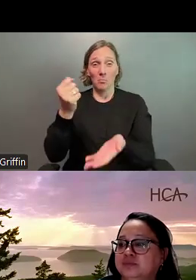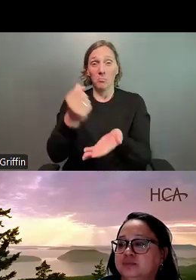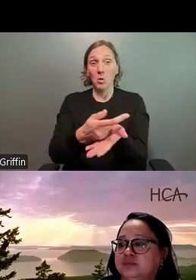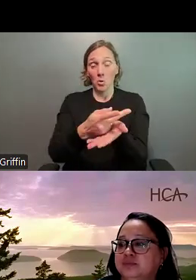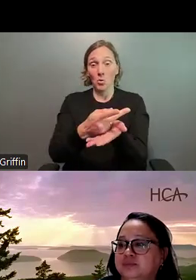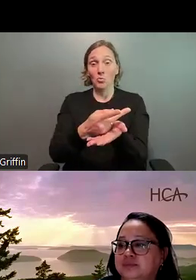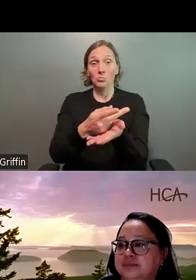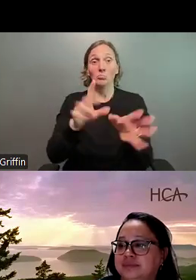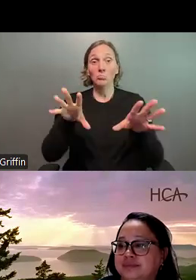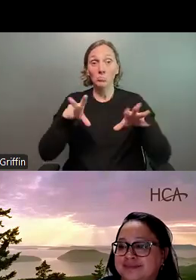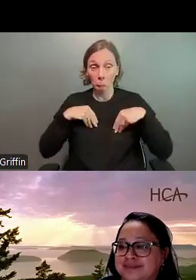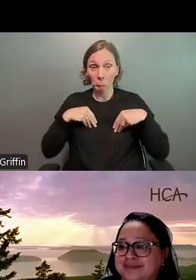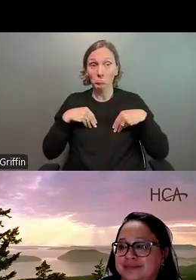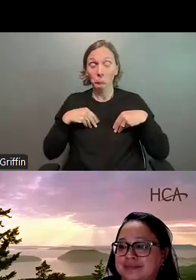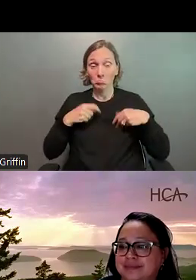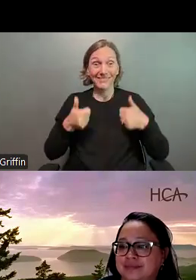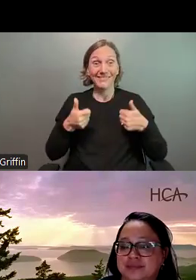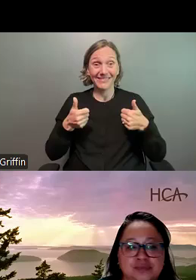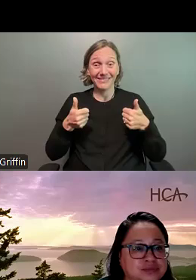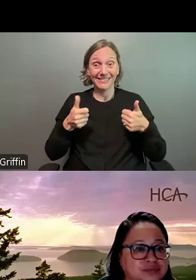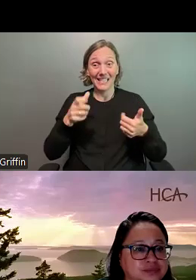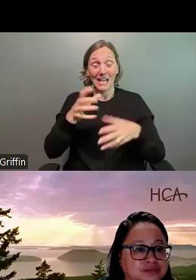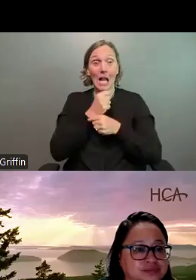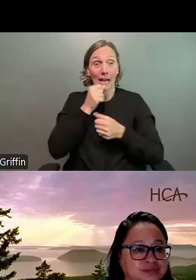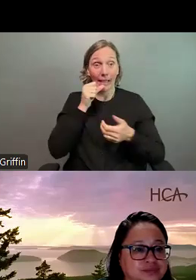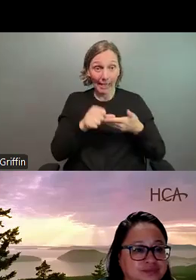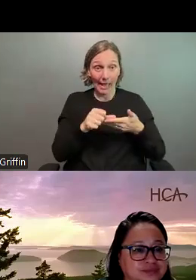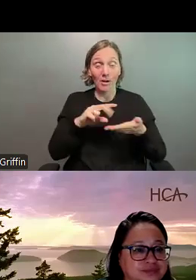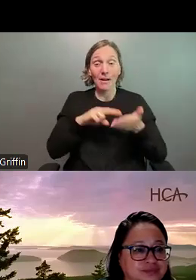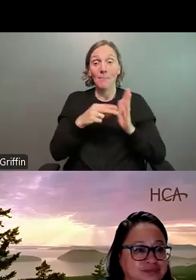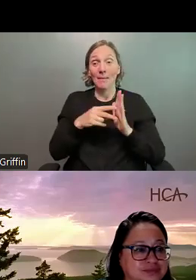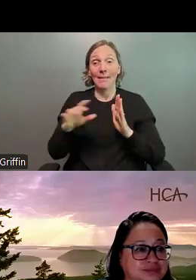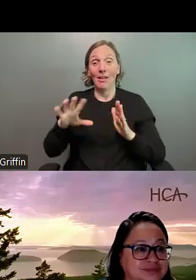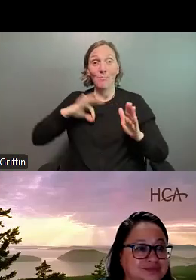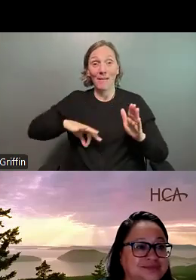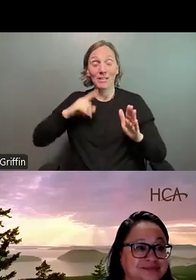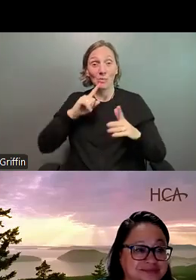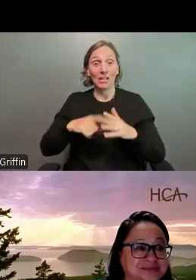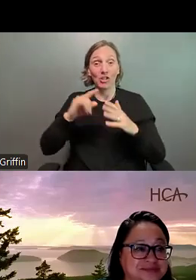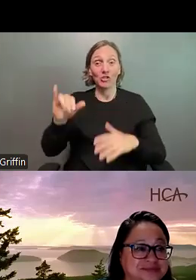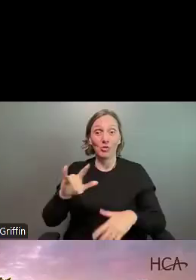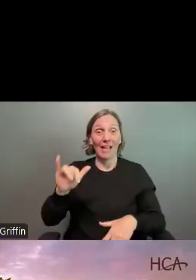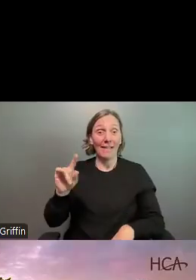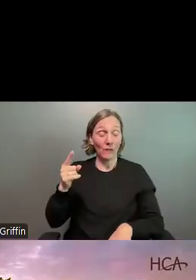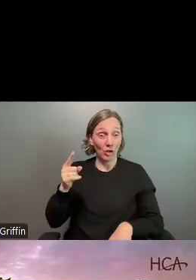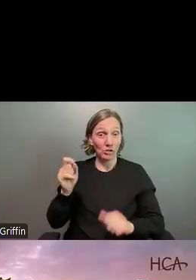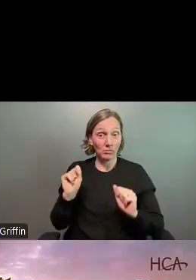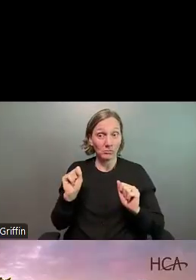they get a letter that says they're approved, that means their benefit starts on July 1st. They can see a doctor on July